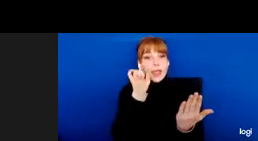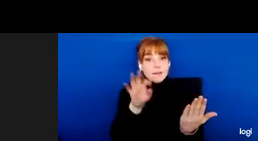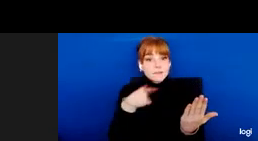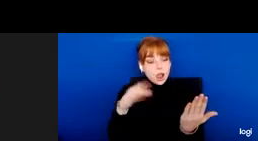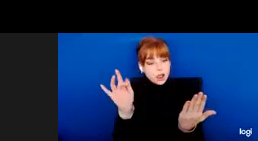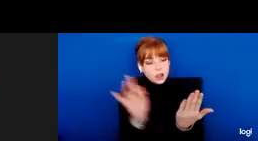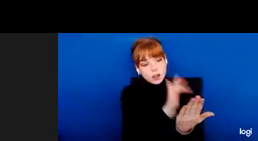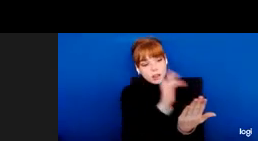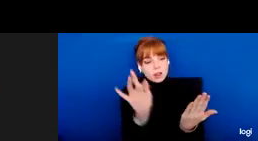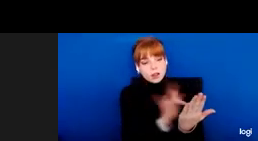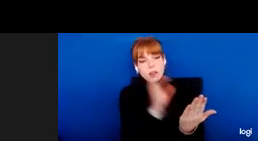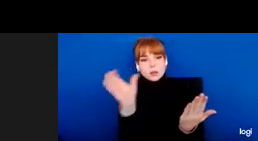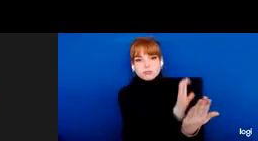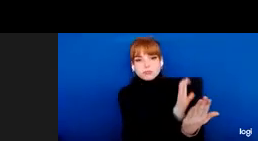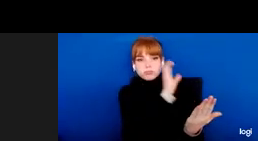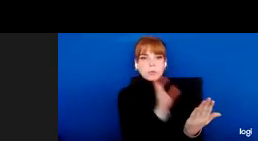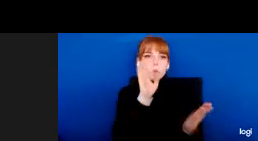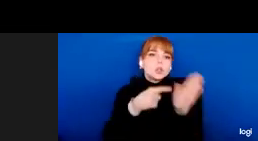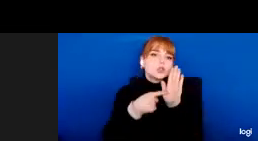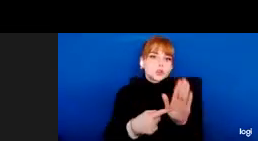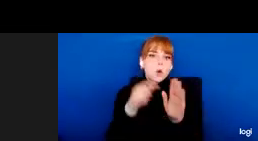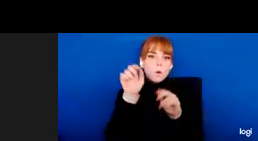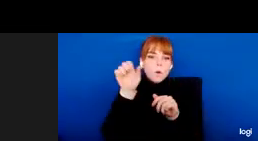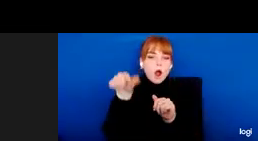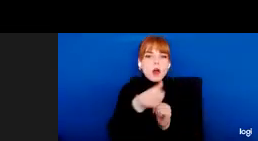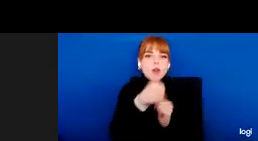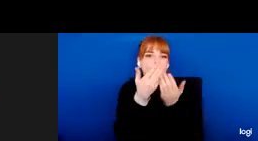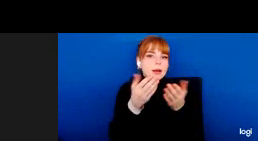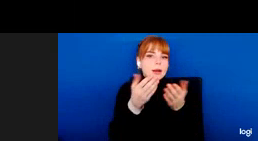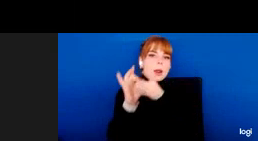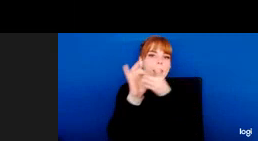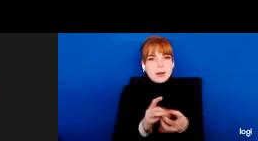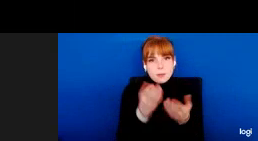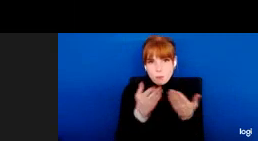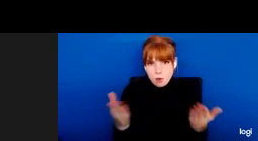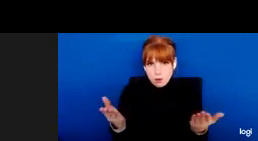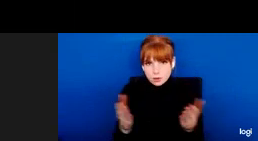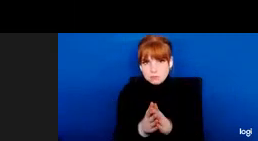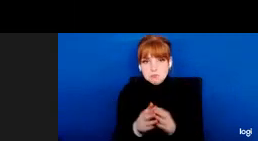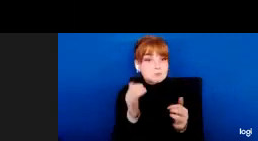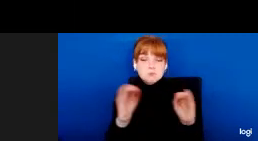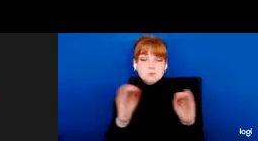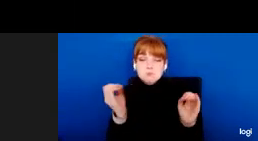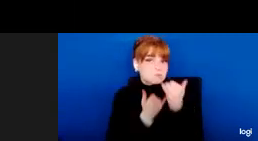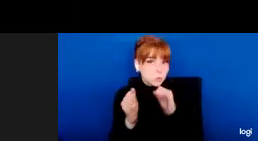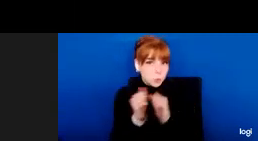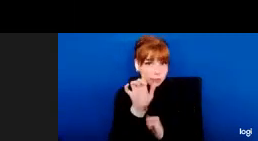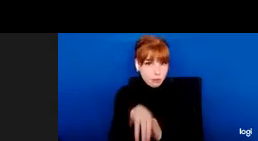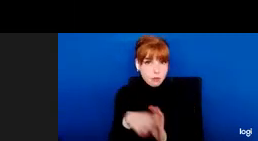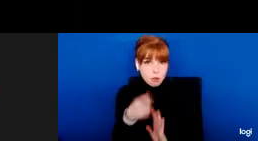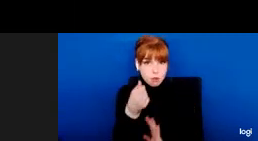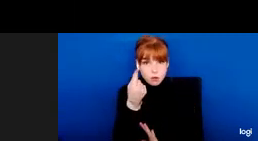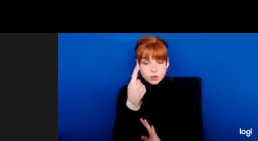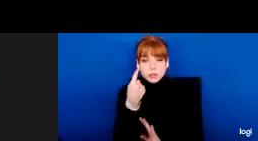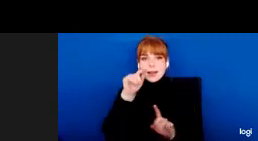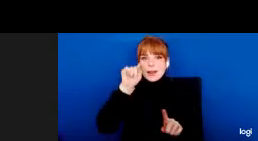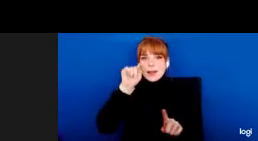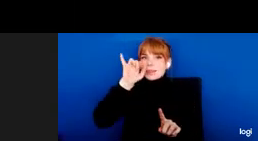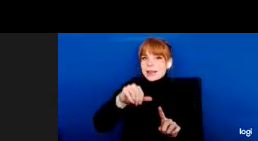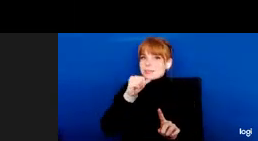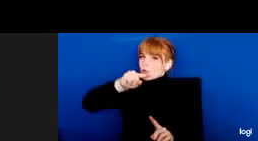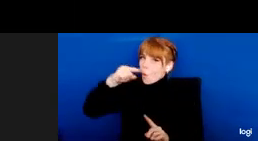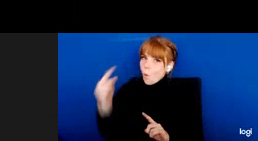these, to swipe to the next group of products. There's nothing wrong with that. What it says is you can't have that be the only way that you